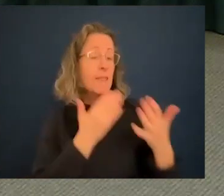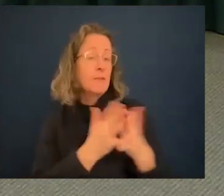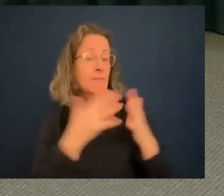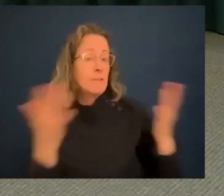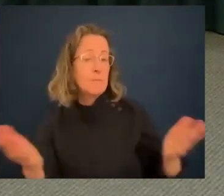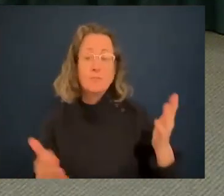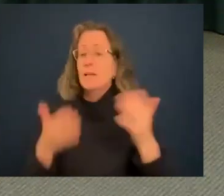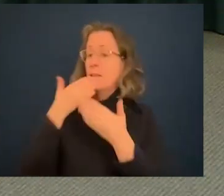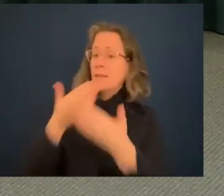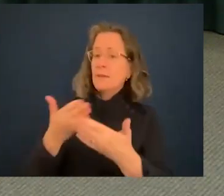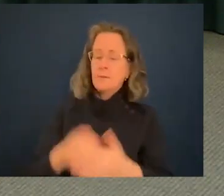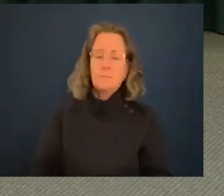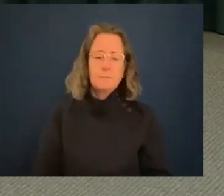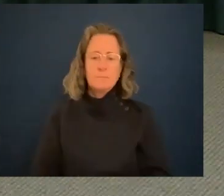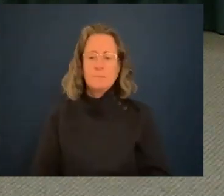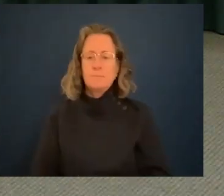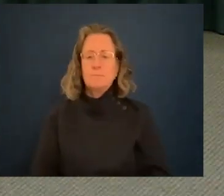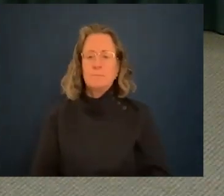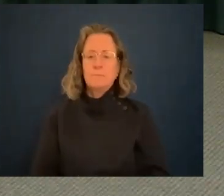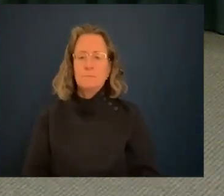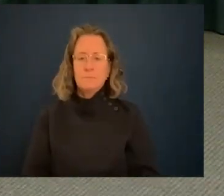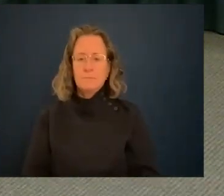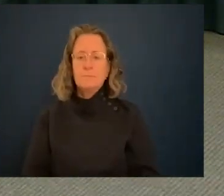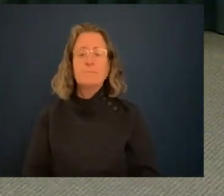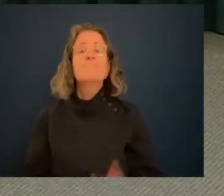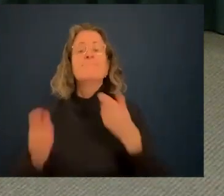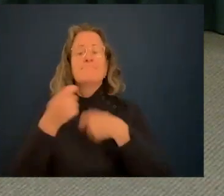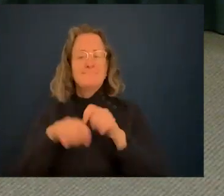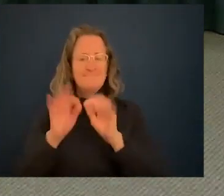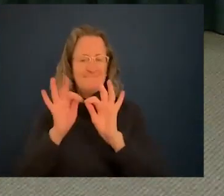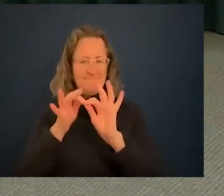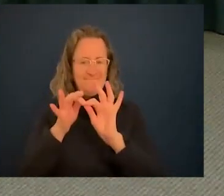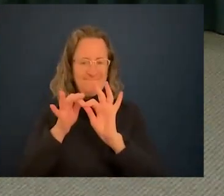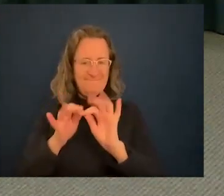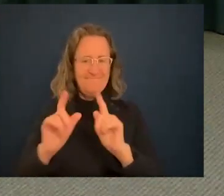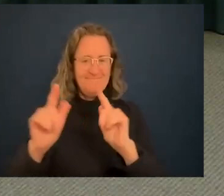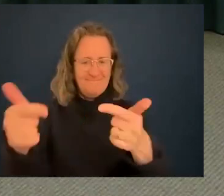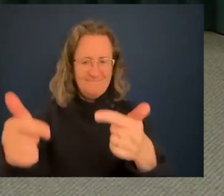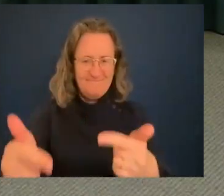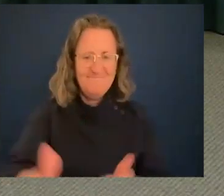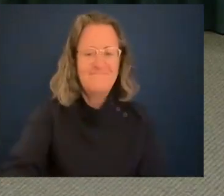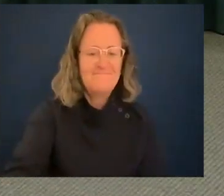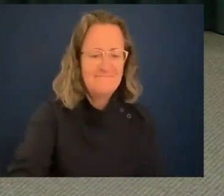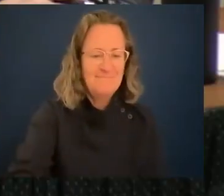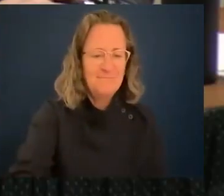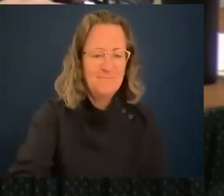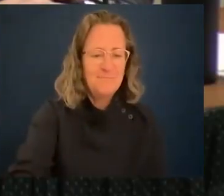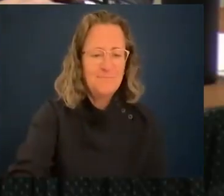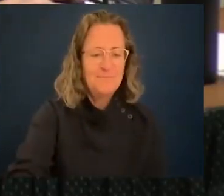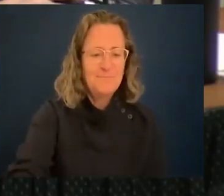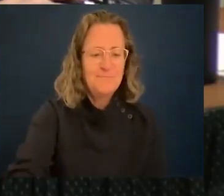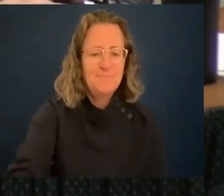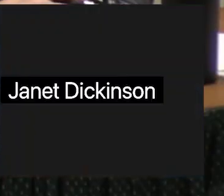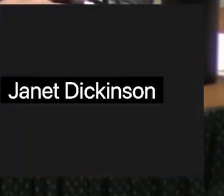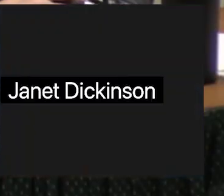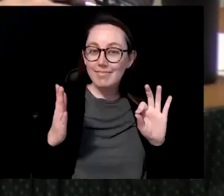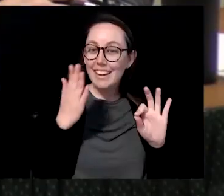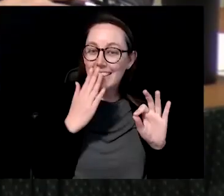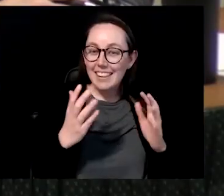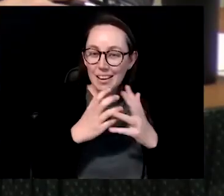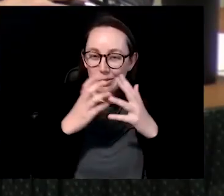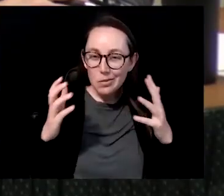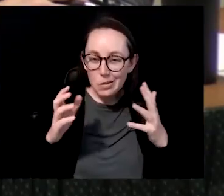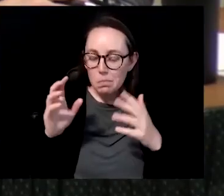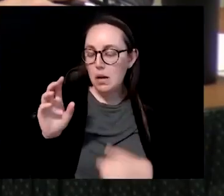thank you yeah um thank you very much for that dick um I really appreciate the comment uh I think uh